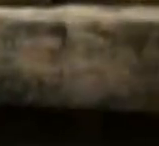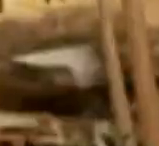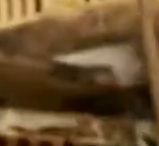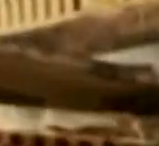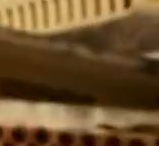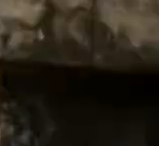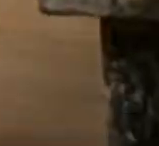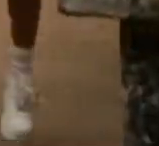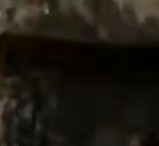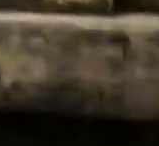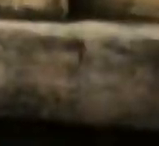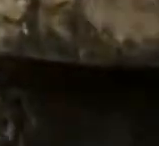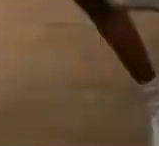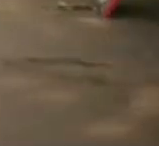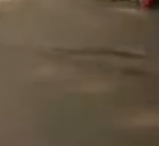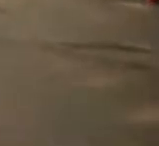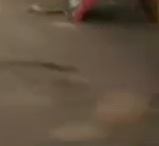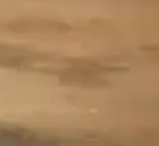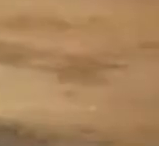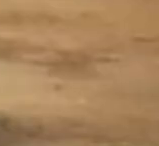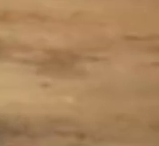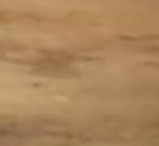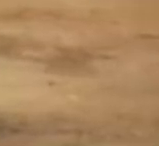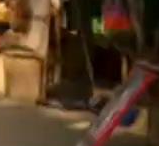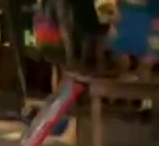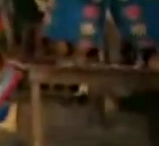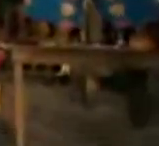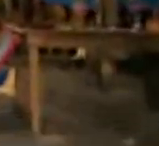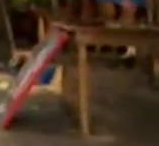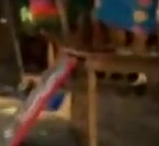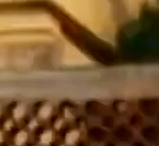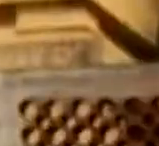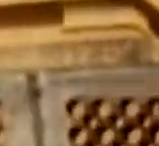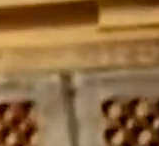Oxlade, and Tiwa Savage, all from Nigeria, alongside the